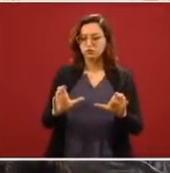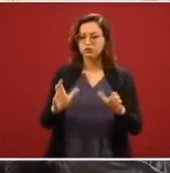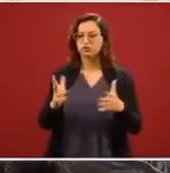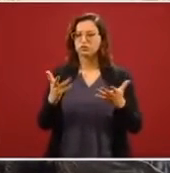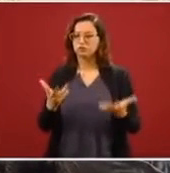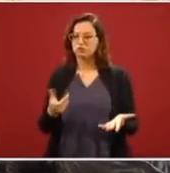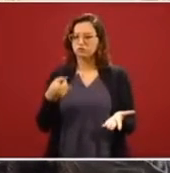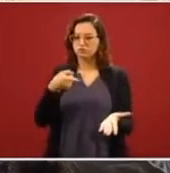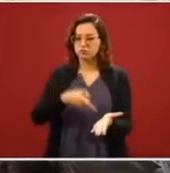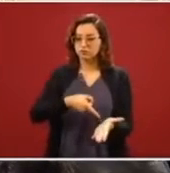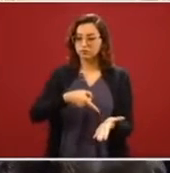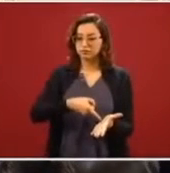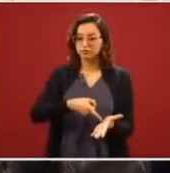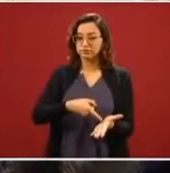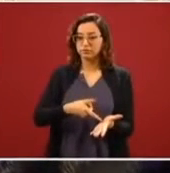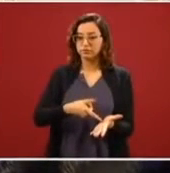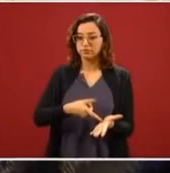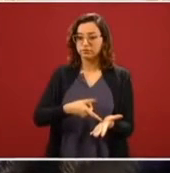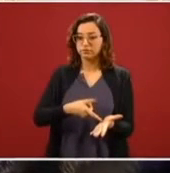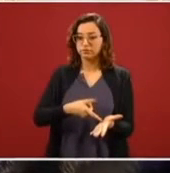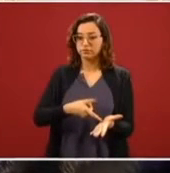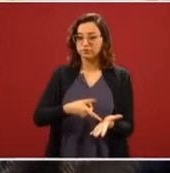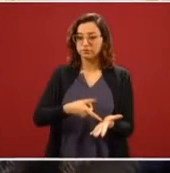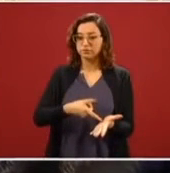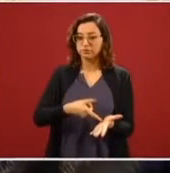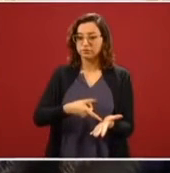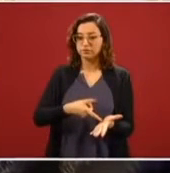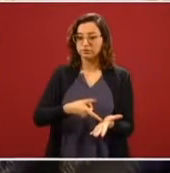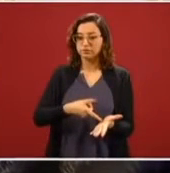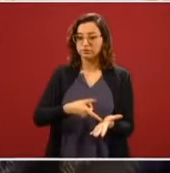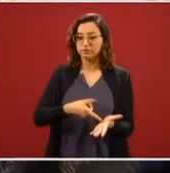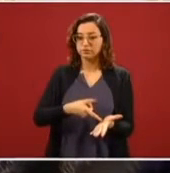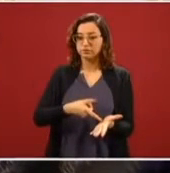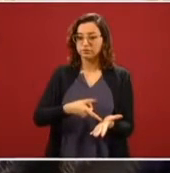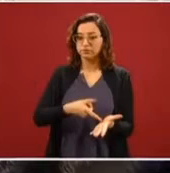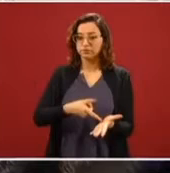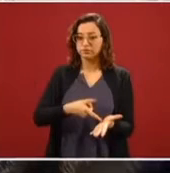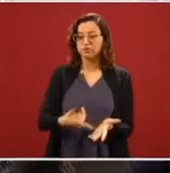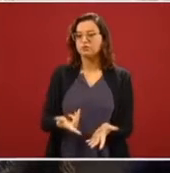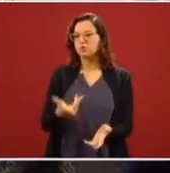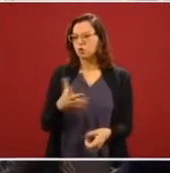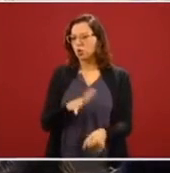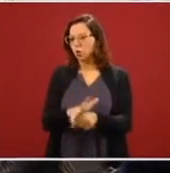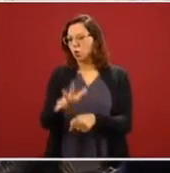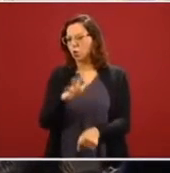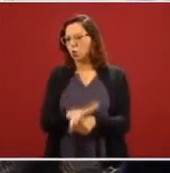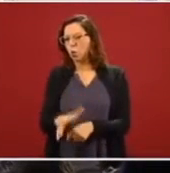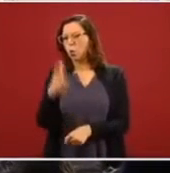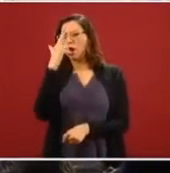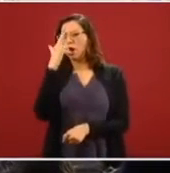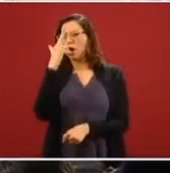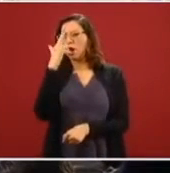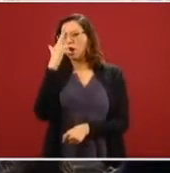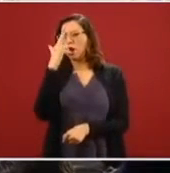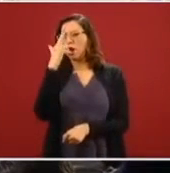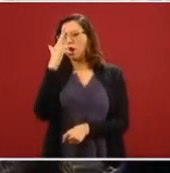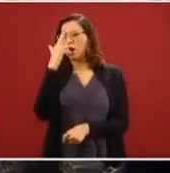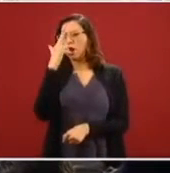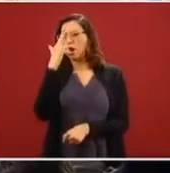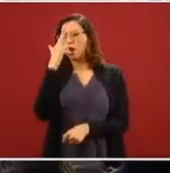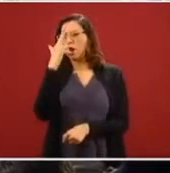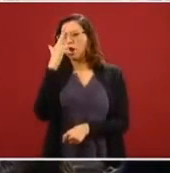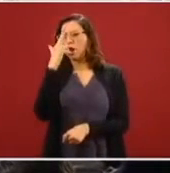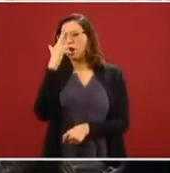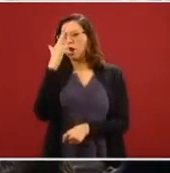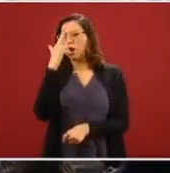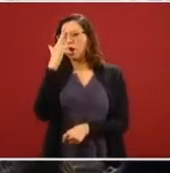su fundamento, su It's- razón, its foundation, its reason, su base científica, its